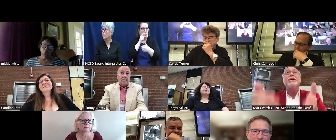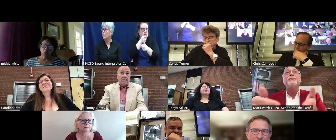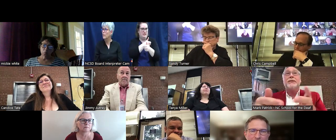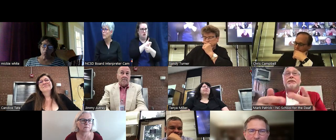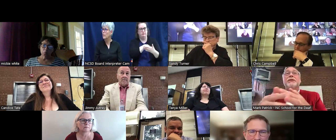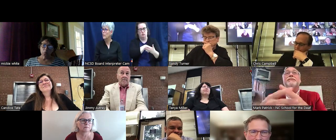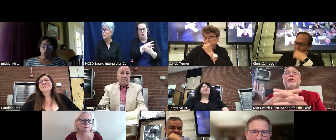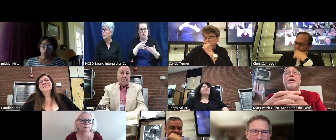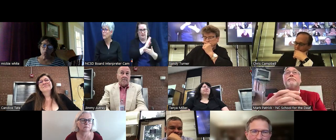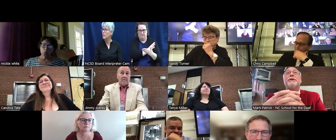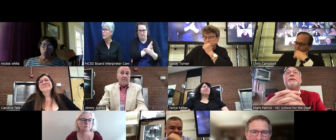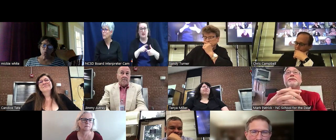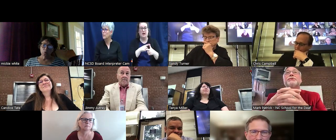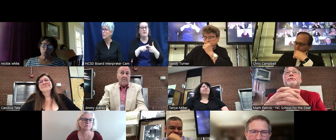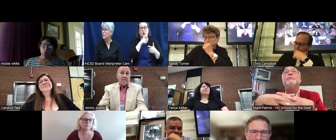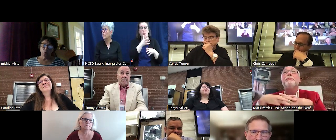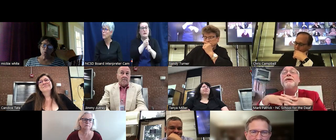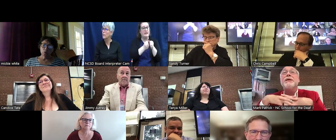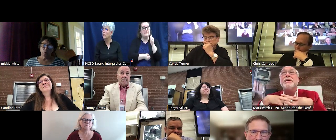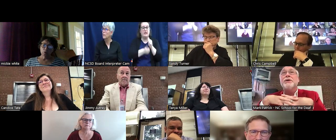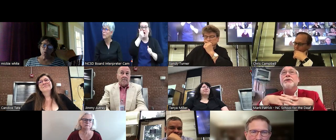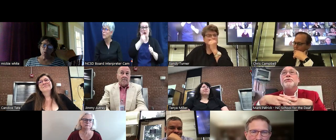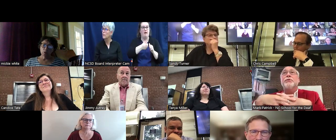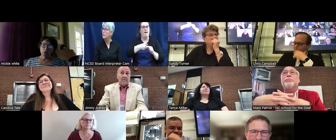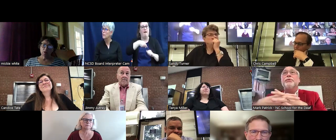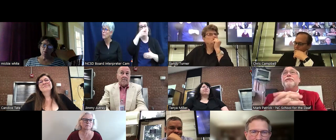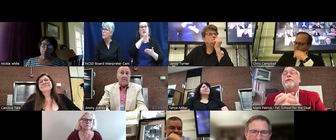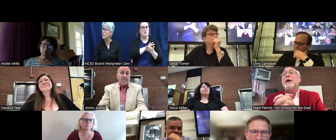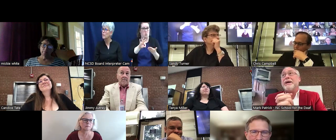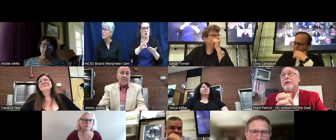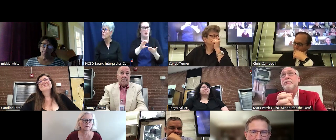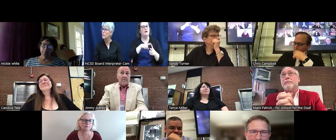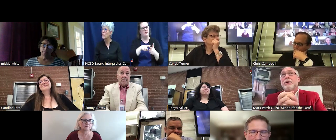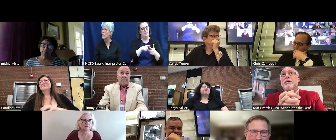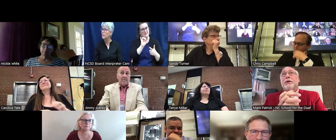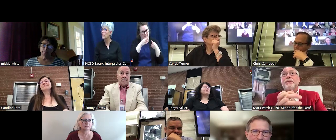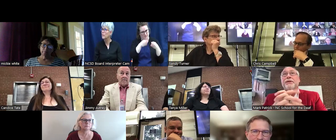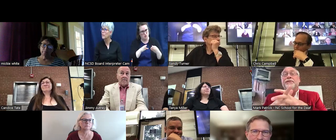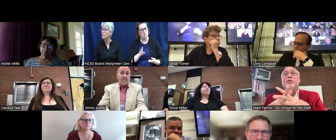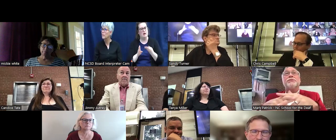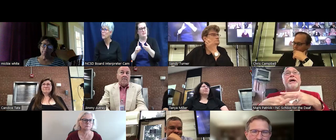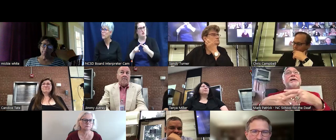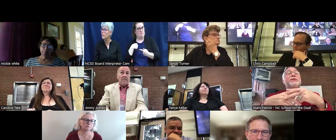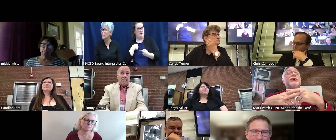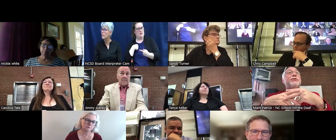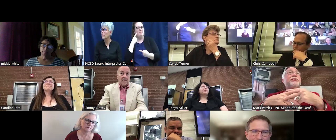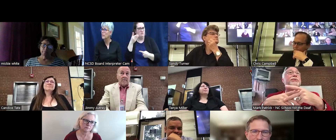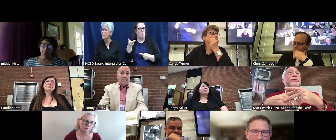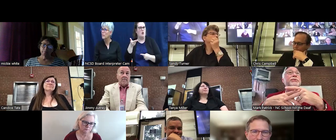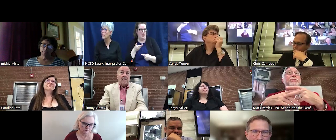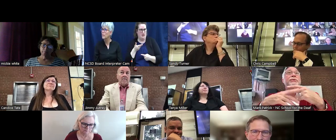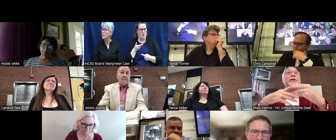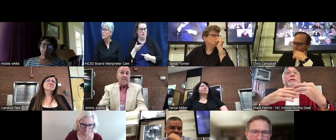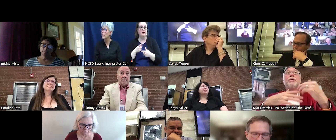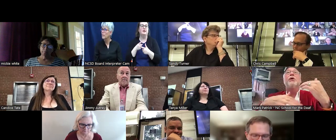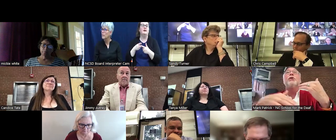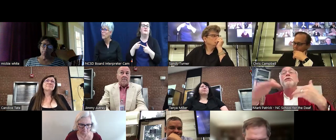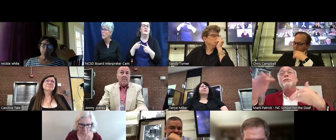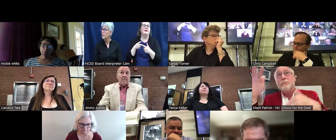is typically then recommended to me to approve for hire. And then, of course, it has to go through